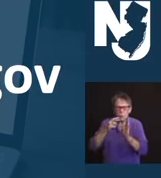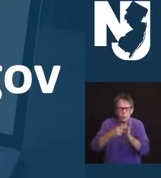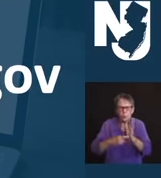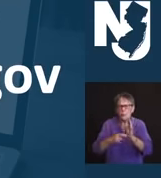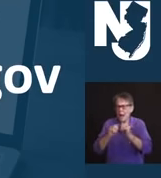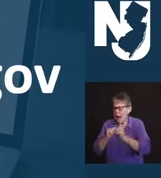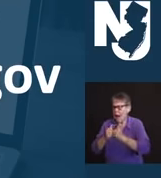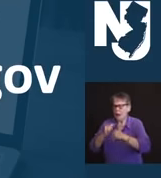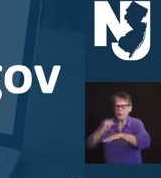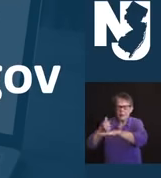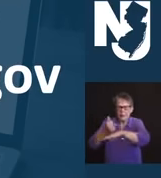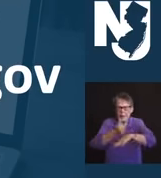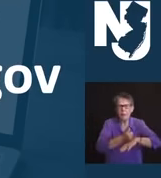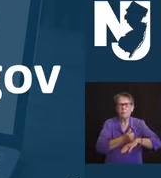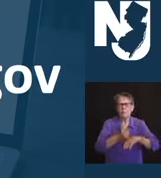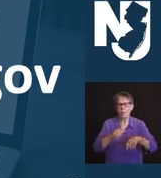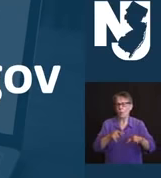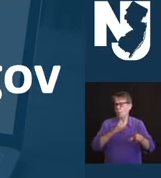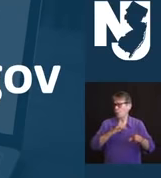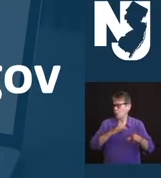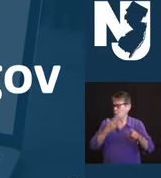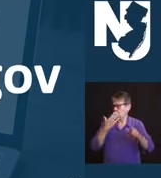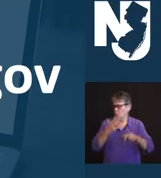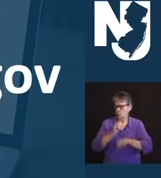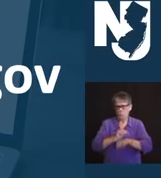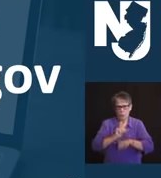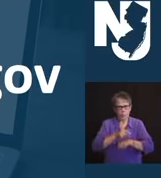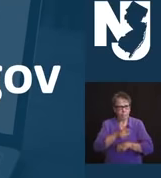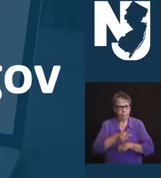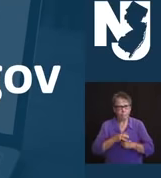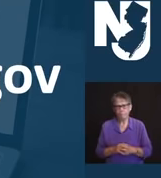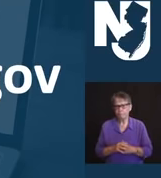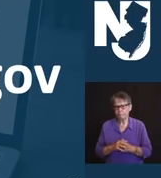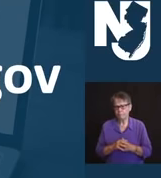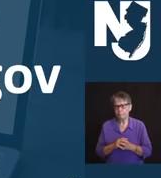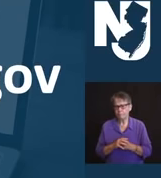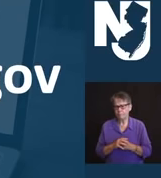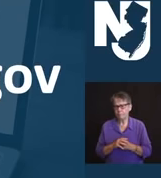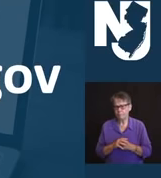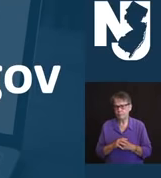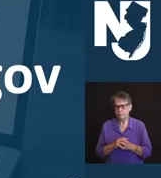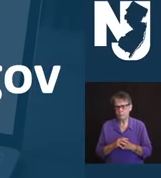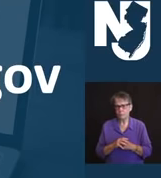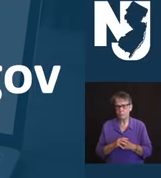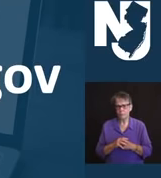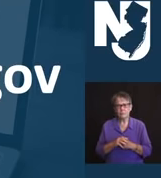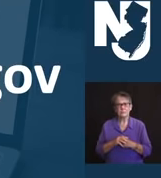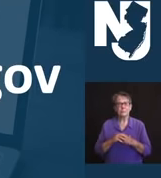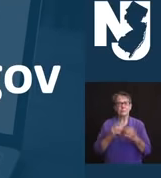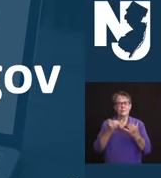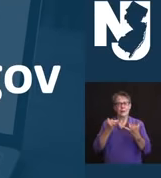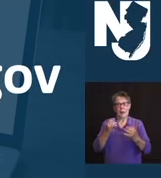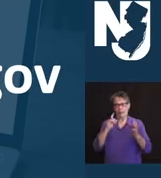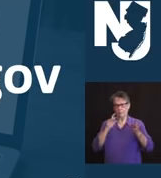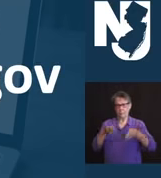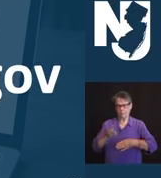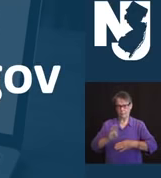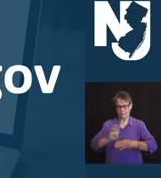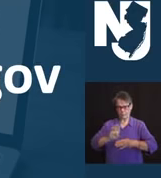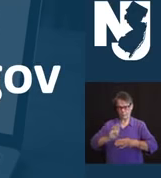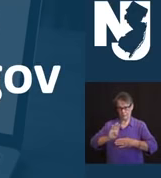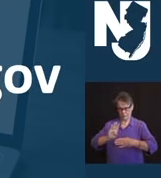of efforts as it relates to Atlantic City's restart more broadly, and for the businesses and residents in the shadows of the casino properties